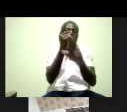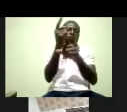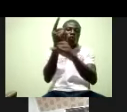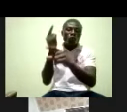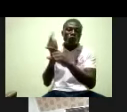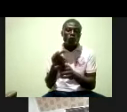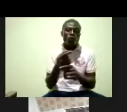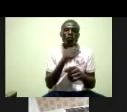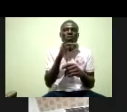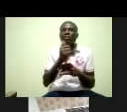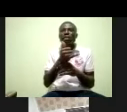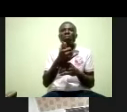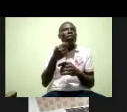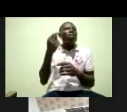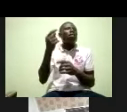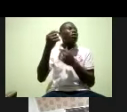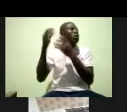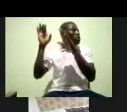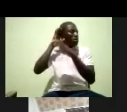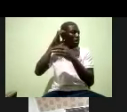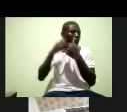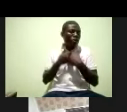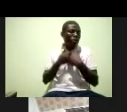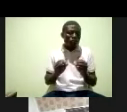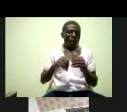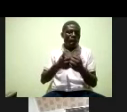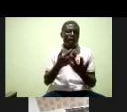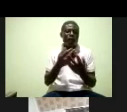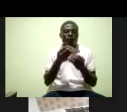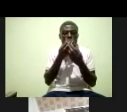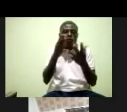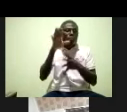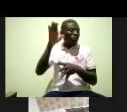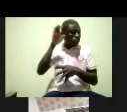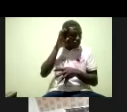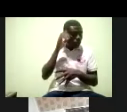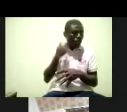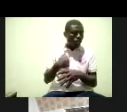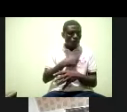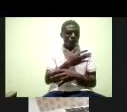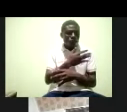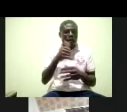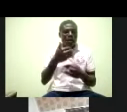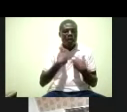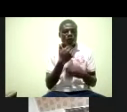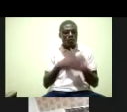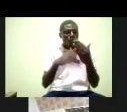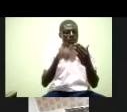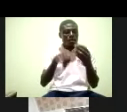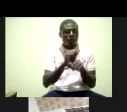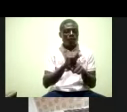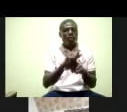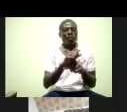hearing loss. How the information received by our ears is getting processed to be